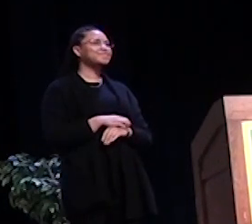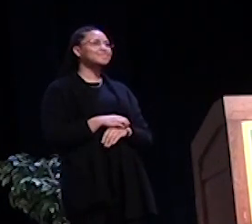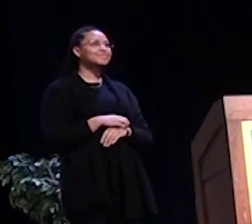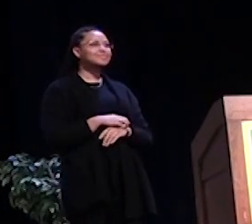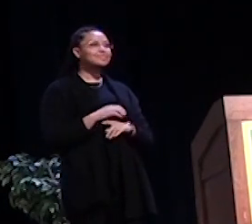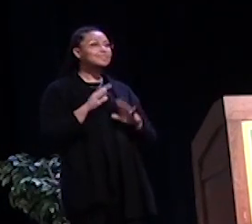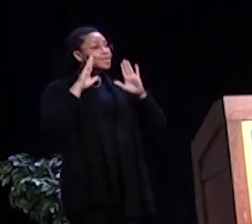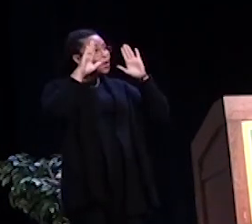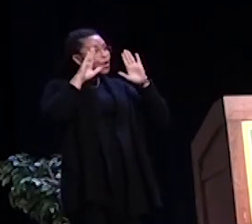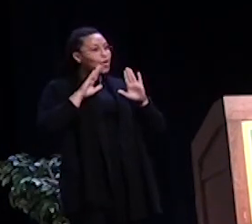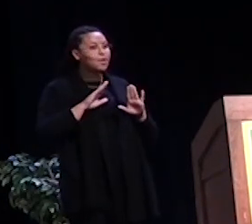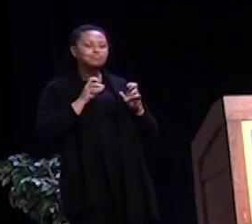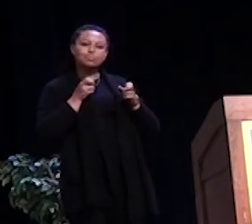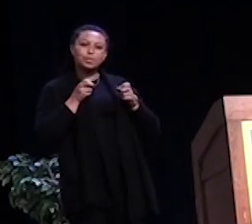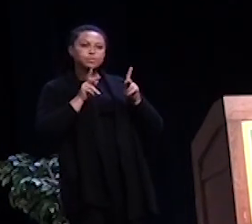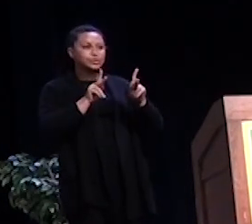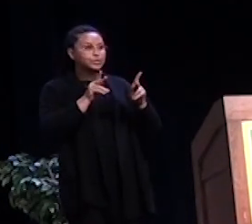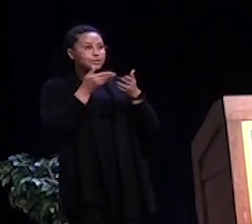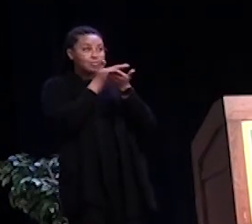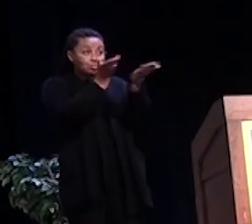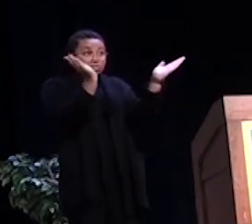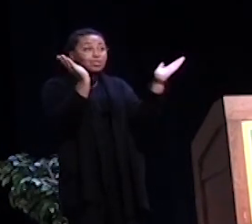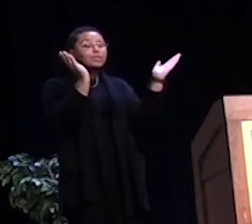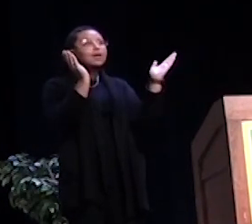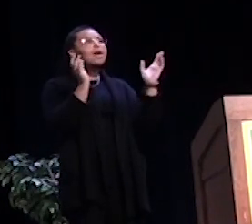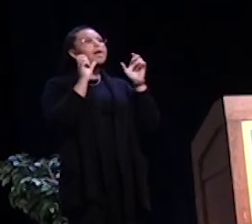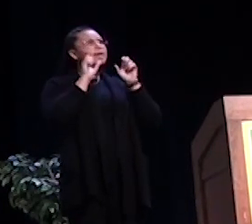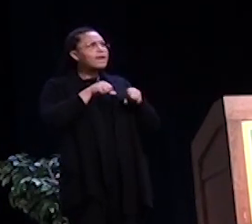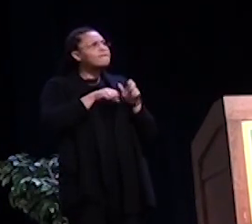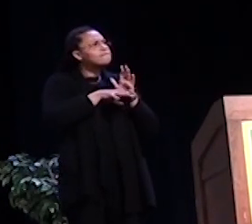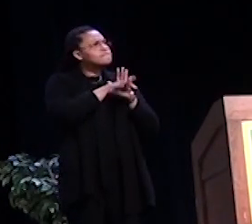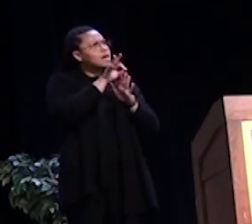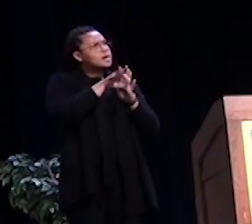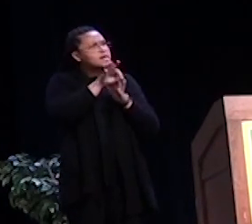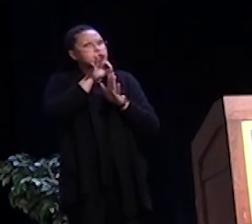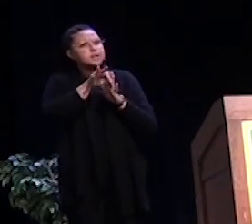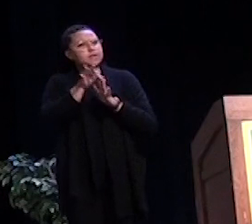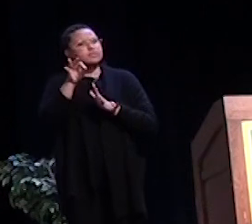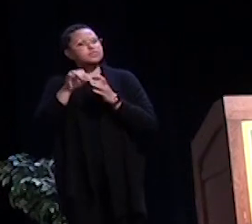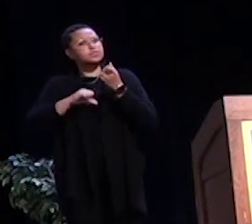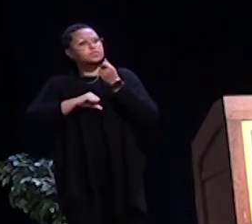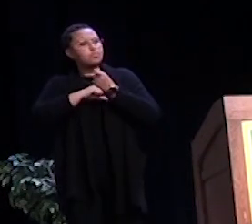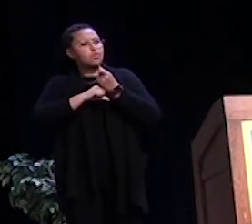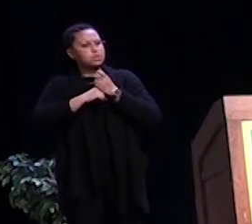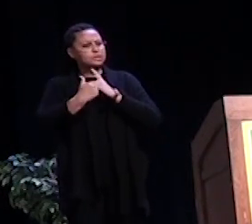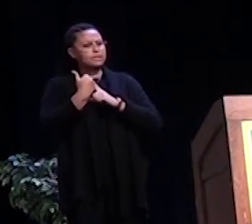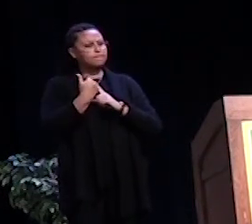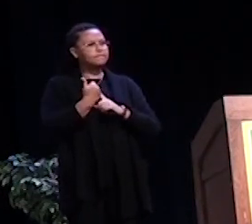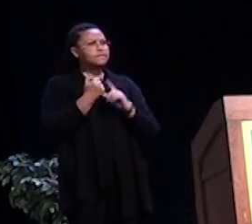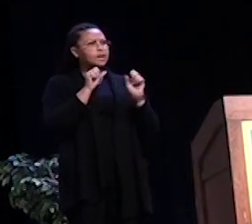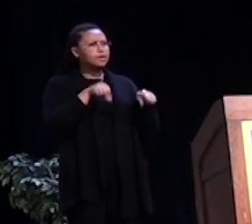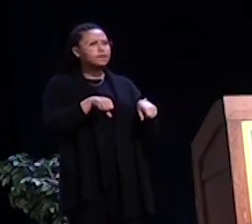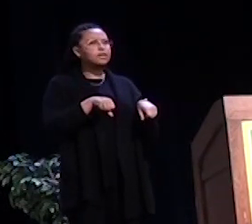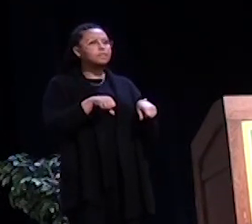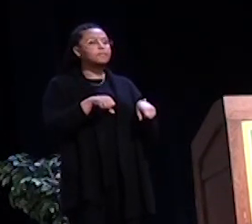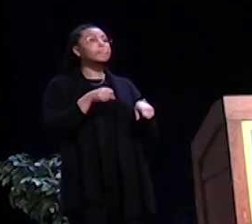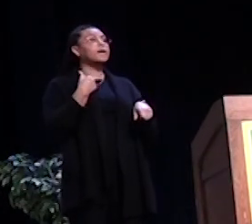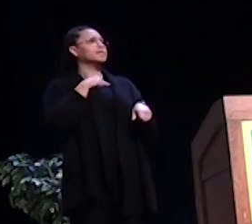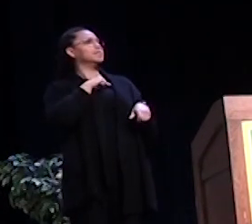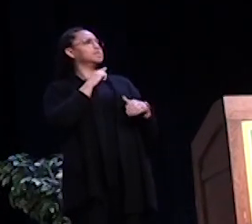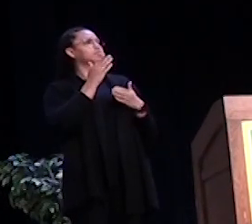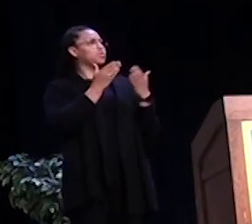Incredible amount of resources that are out there that we can use to find how to support ourselves. So I think that's what I'm talking about when I talk about support